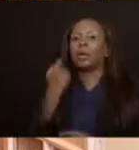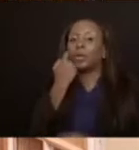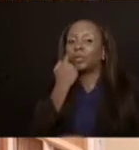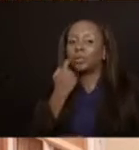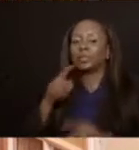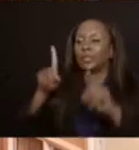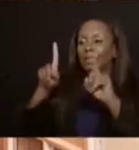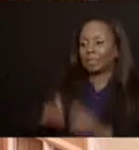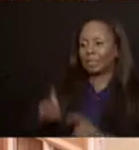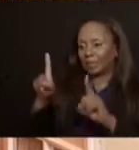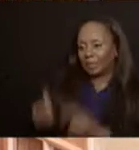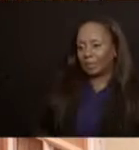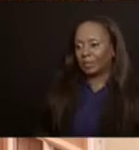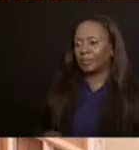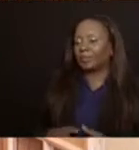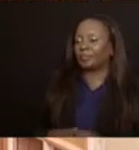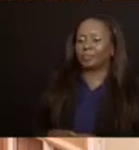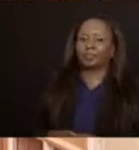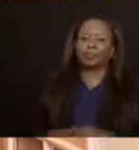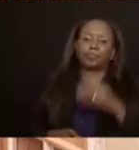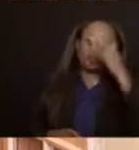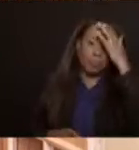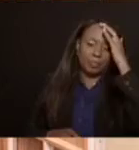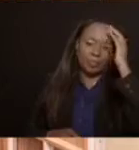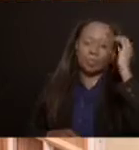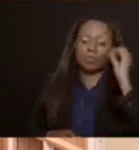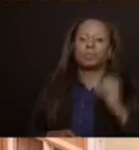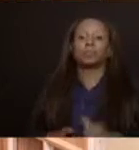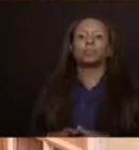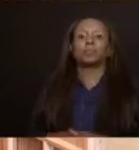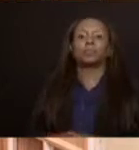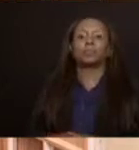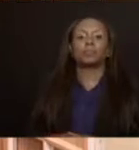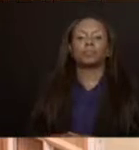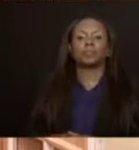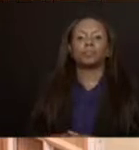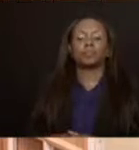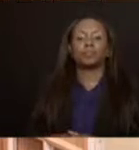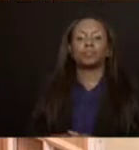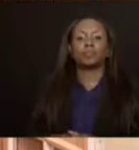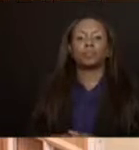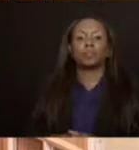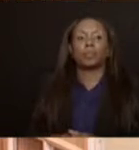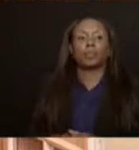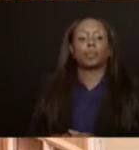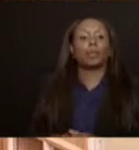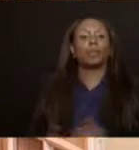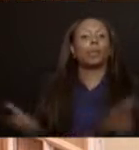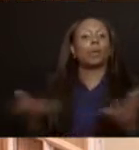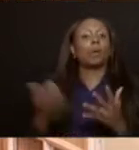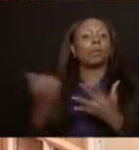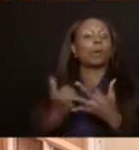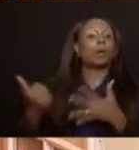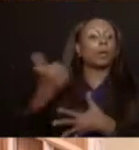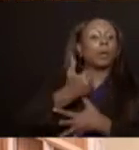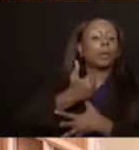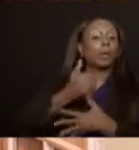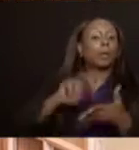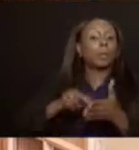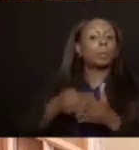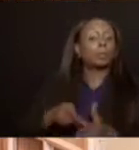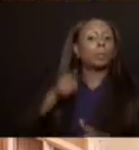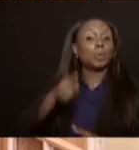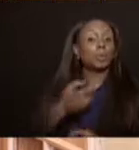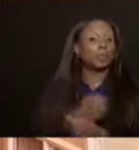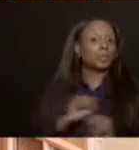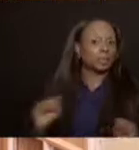Vaccinated or recently tested. Because at the end of the day, what matters is that you are safe and not in a position to put